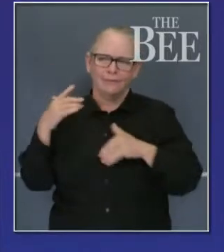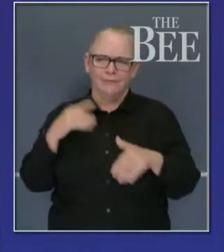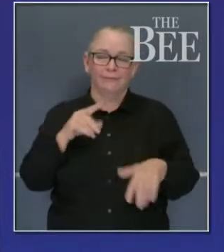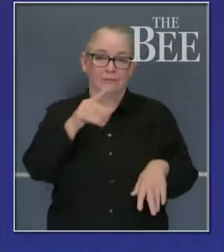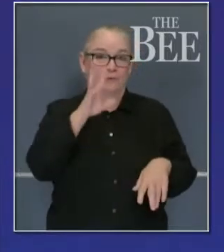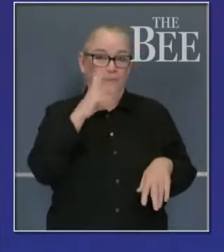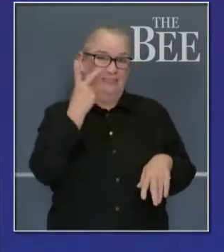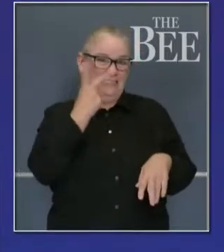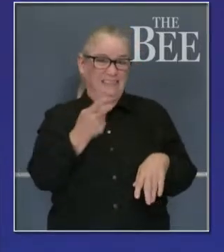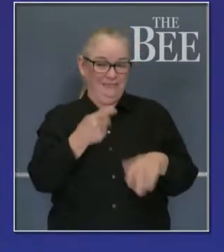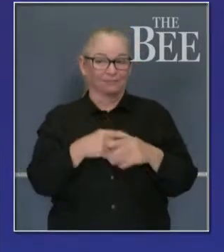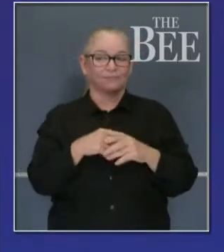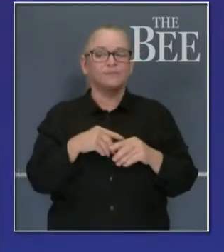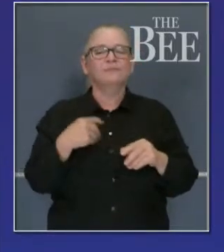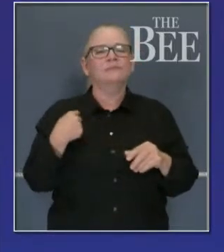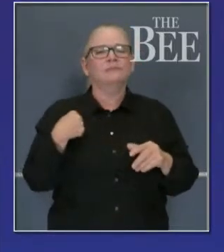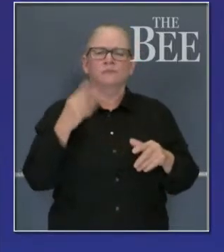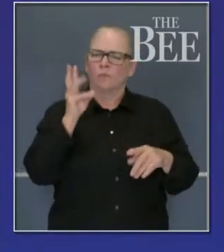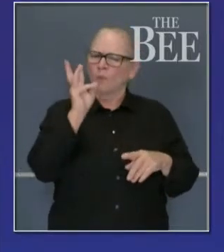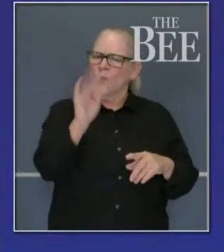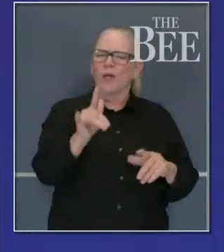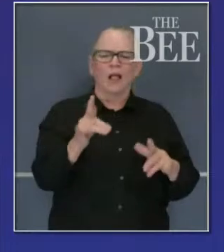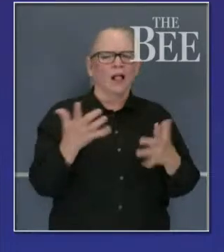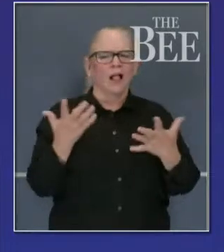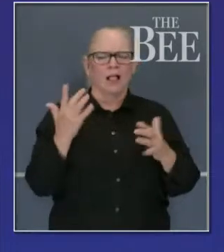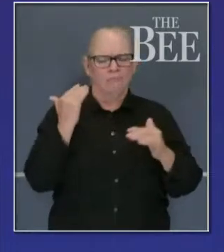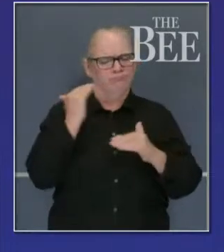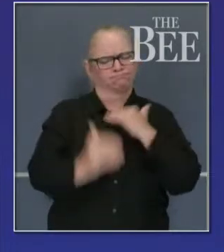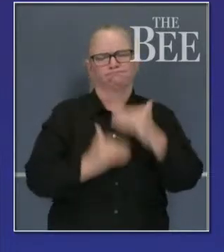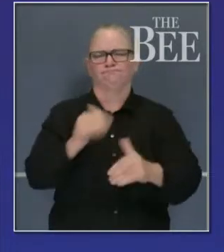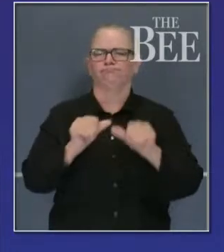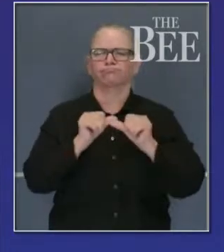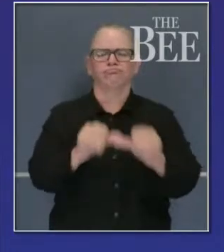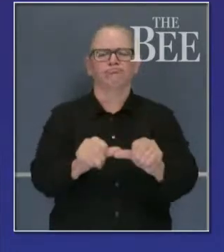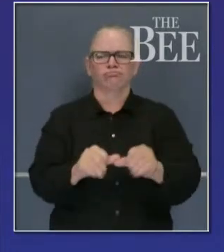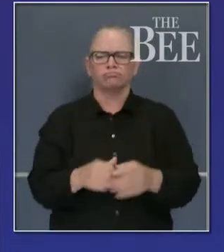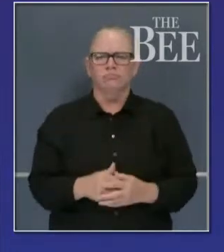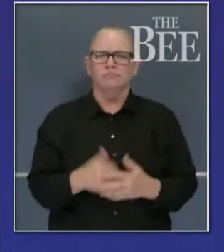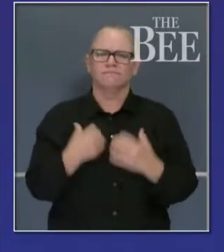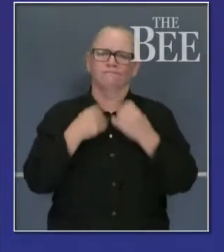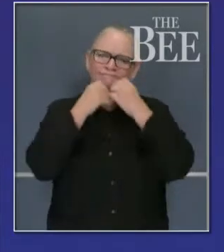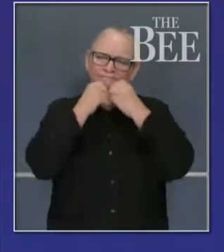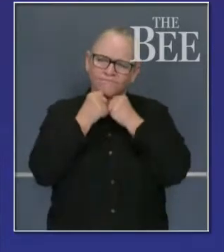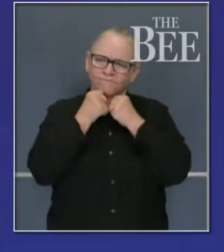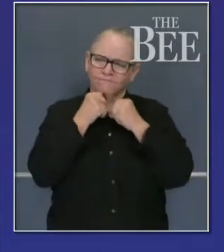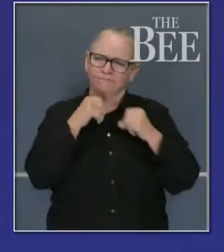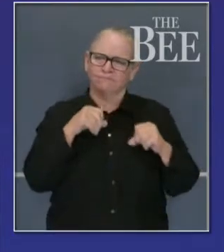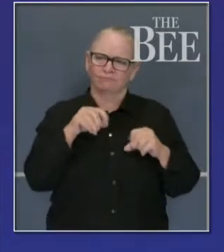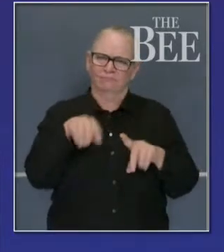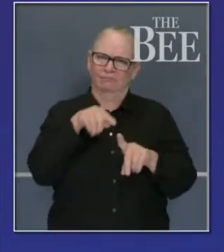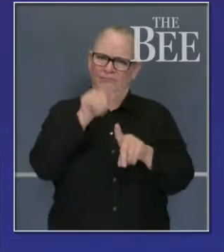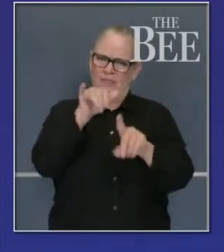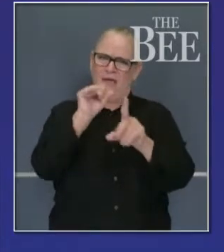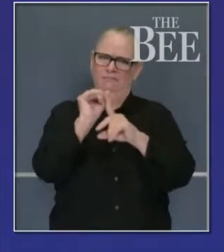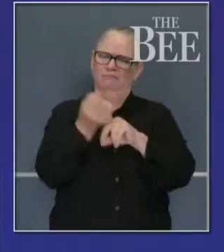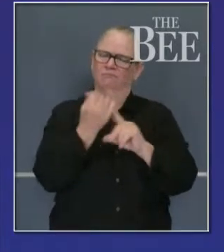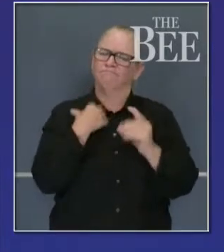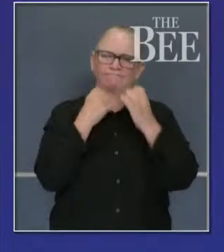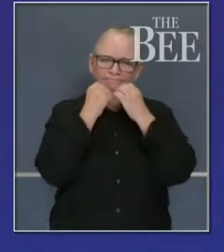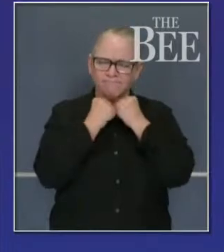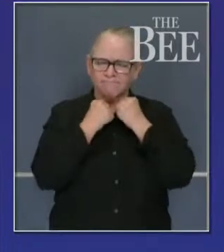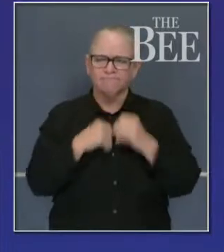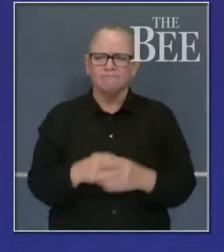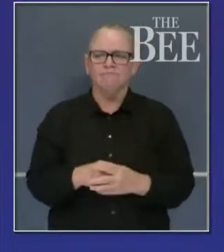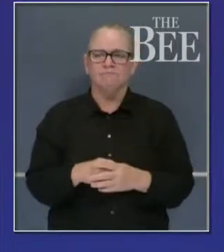this cause, a cause that we hold dear in the state of California, and a cause that knows no political party, particularly as it relates